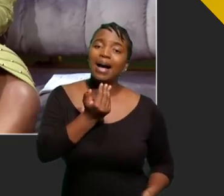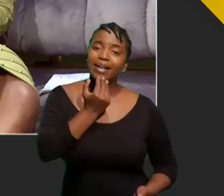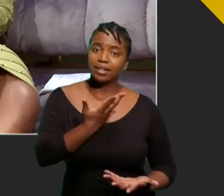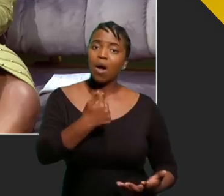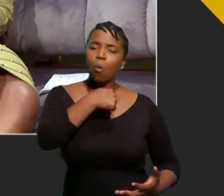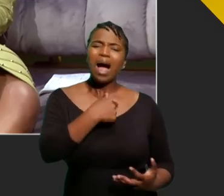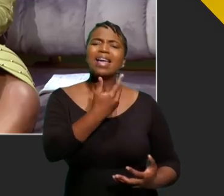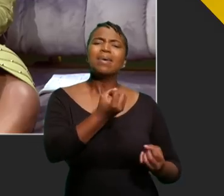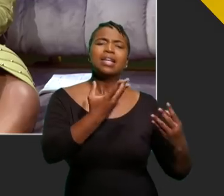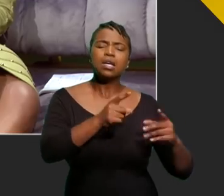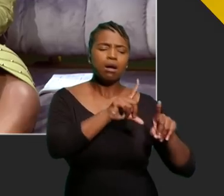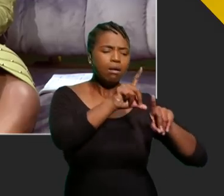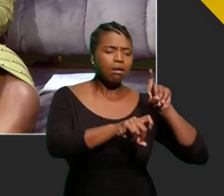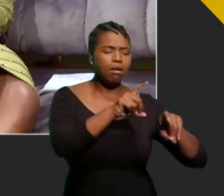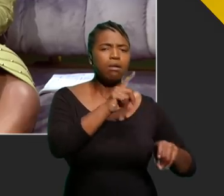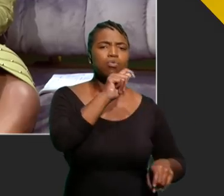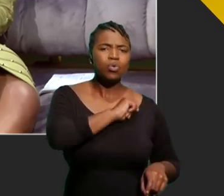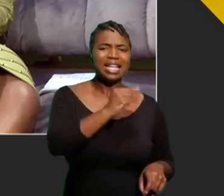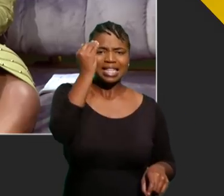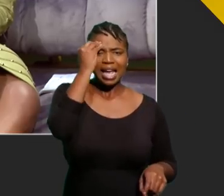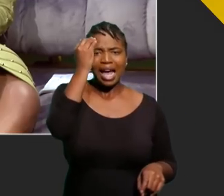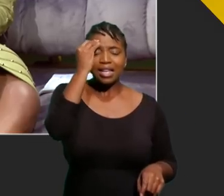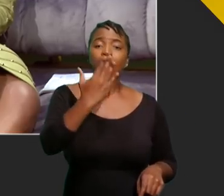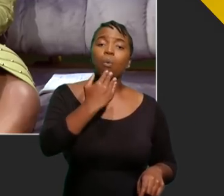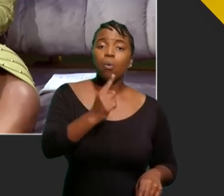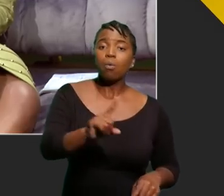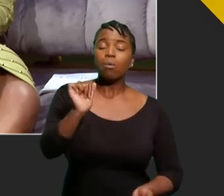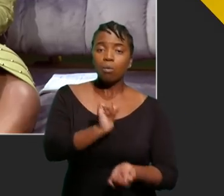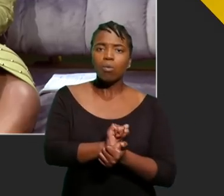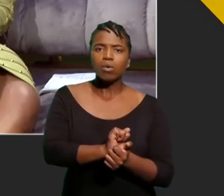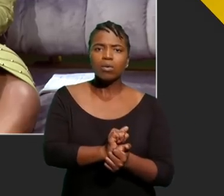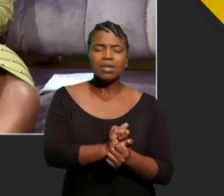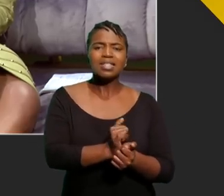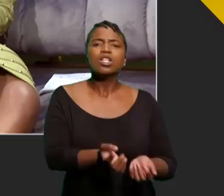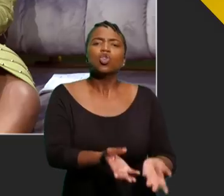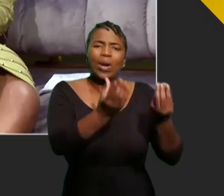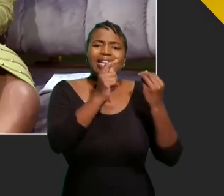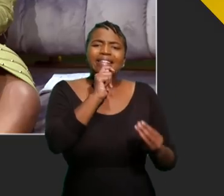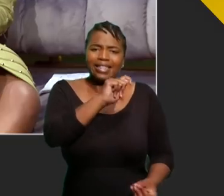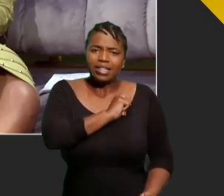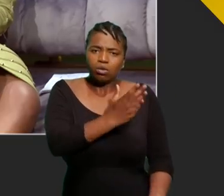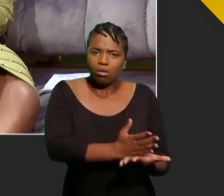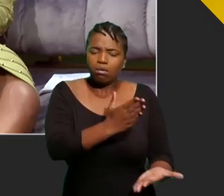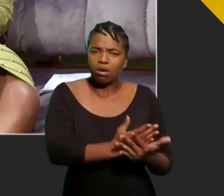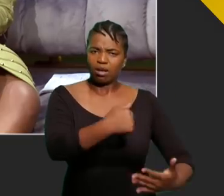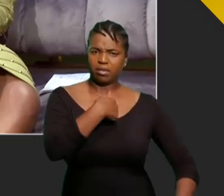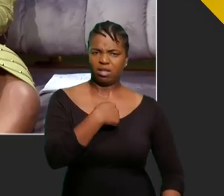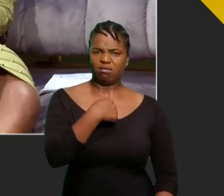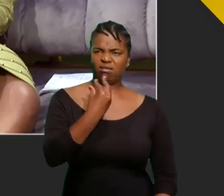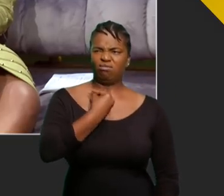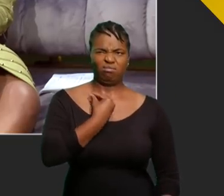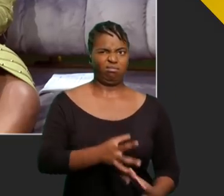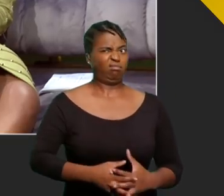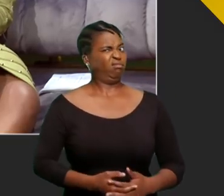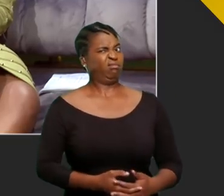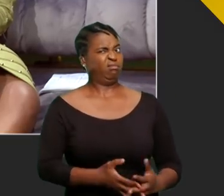point of it is to find the facts so we can take you to court. But now we found the facts, but no one's going to court. And imagine, I'm wondering as a young person in South Africa,